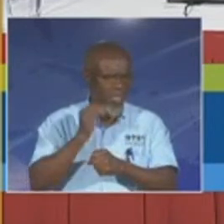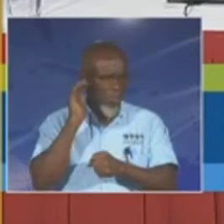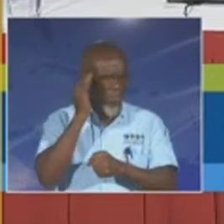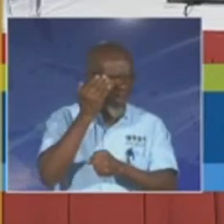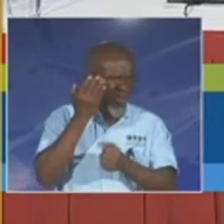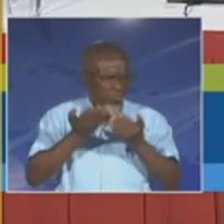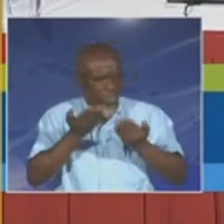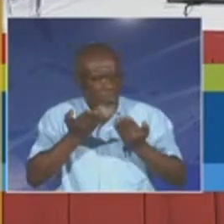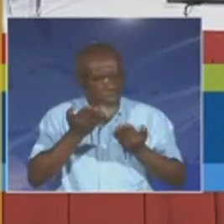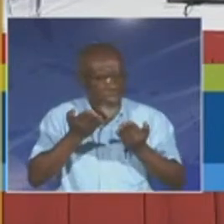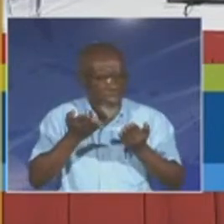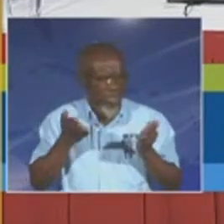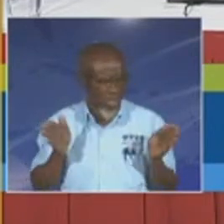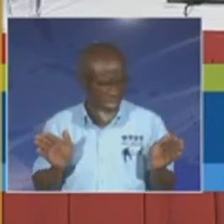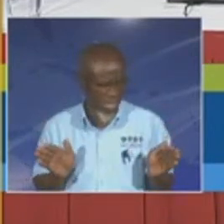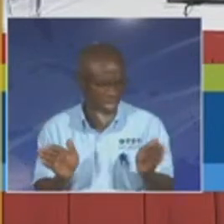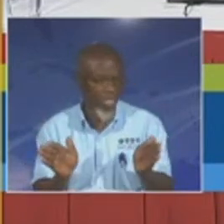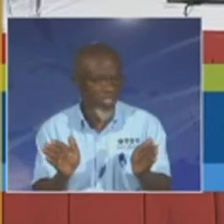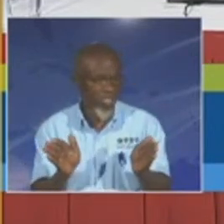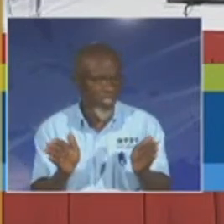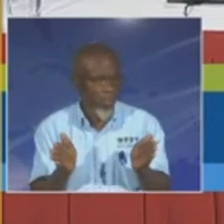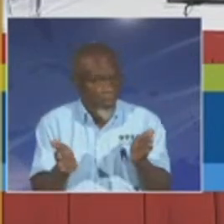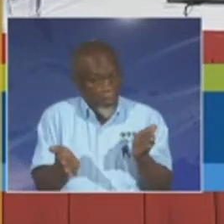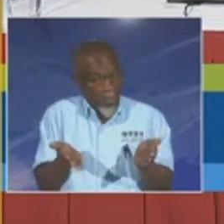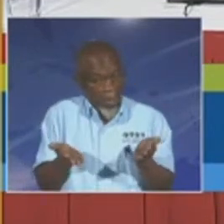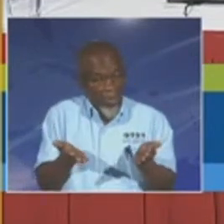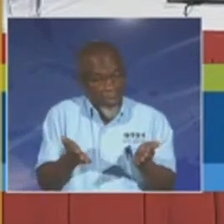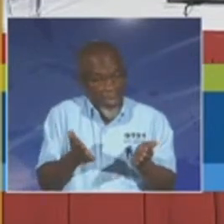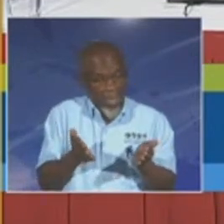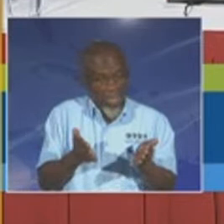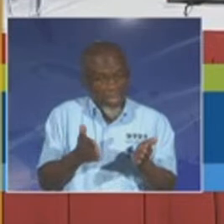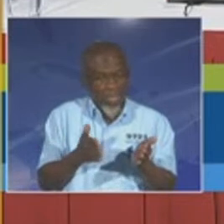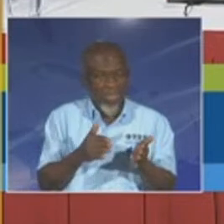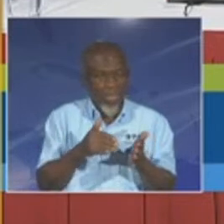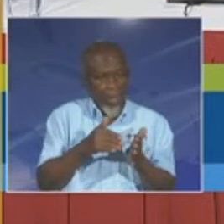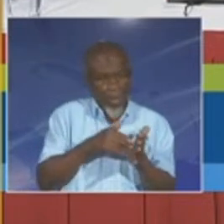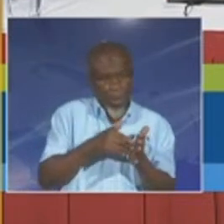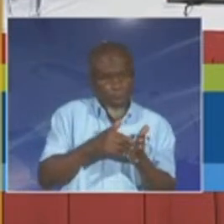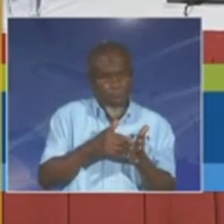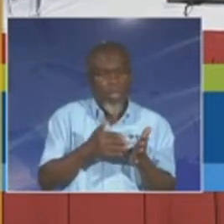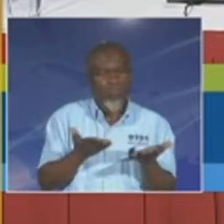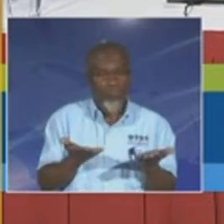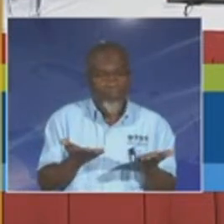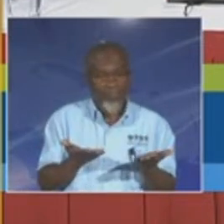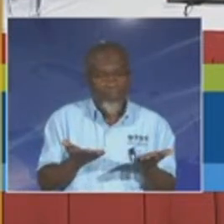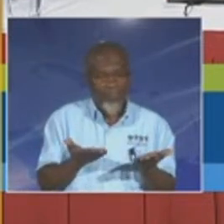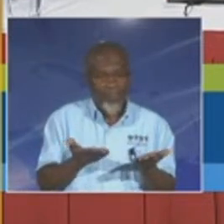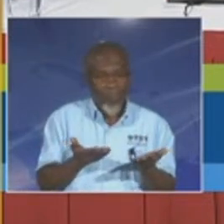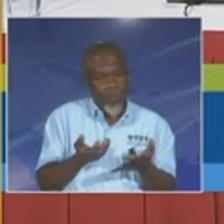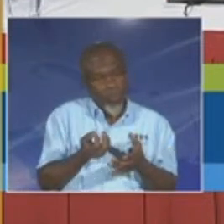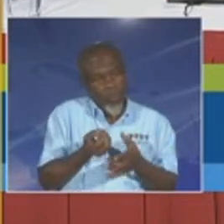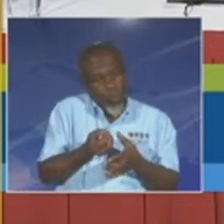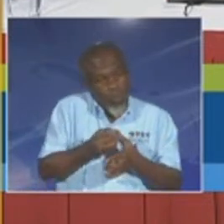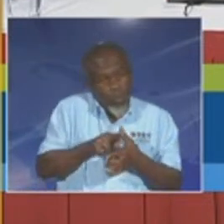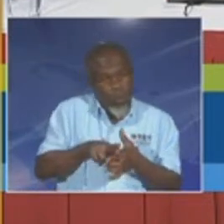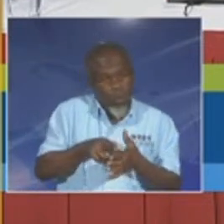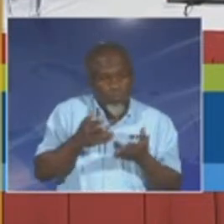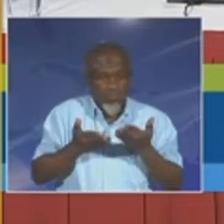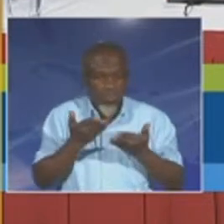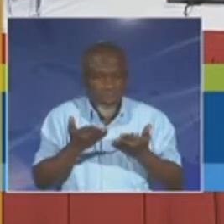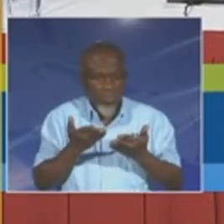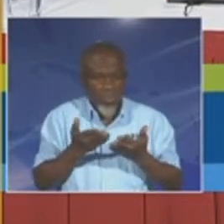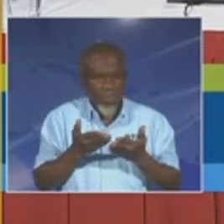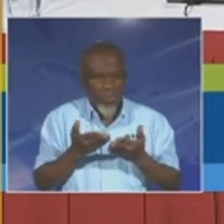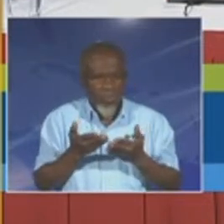has dwindled a bit when it comes to getting, or has taken a less aggressive approach when it comes to getting